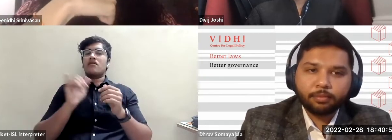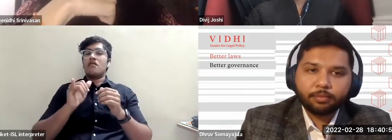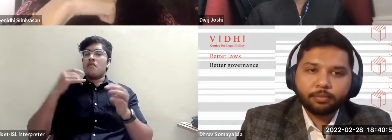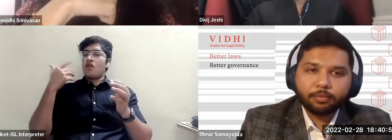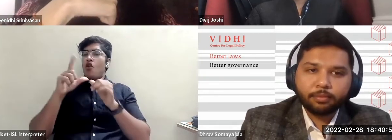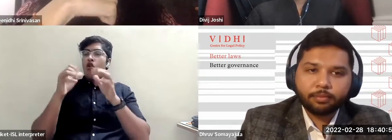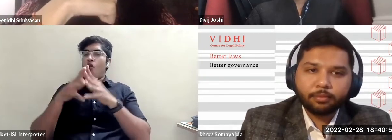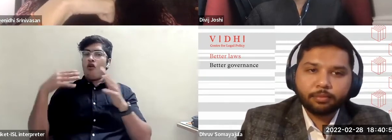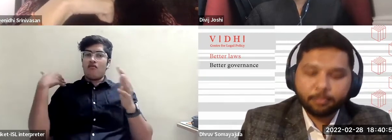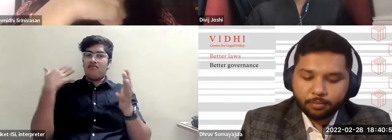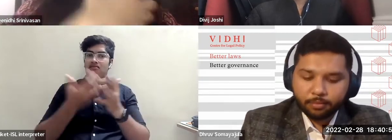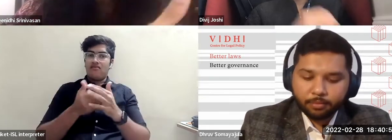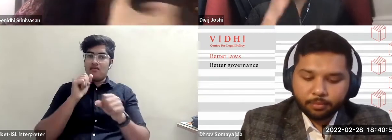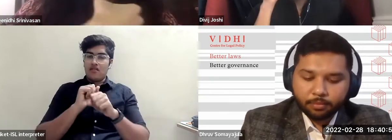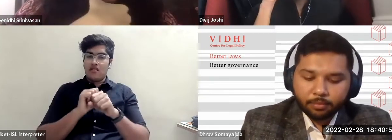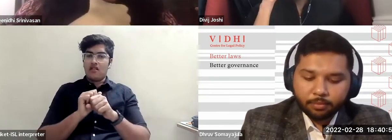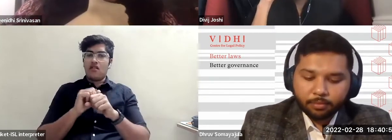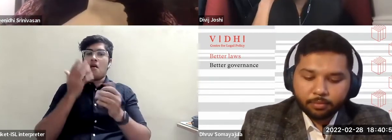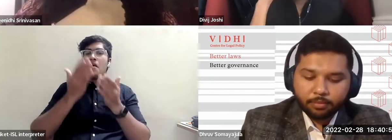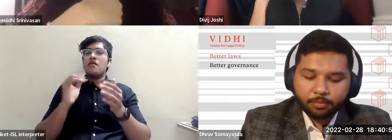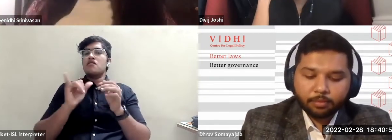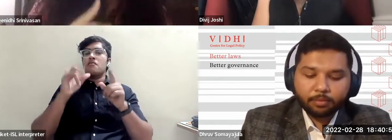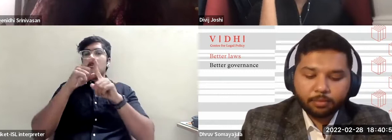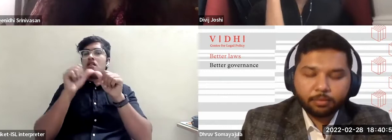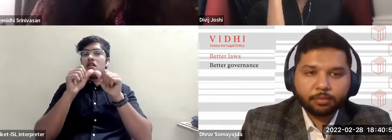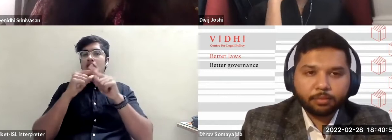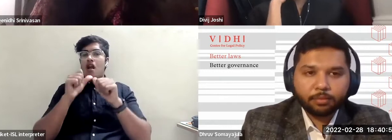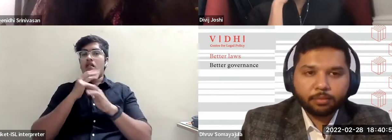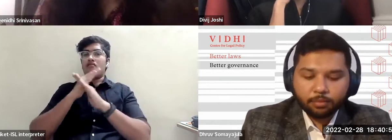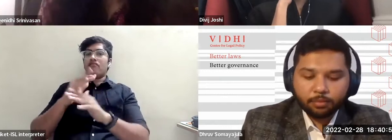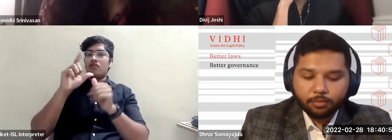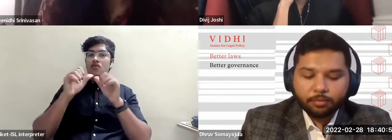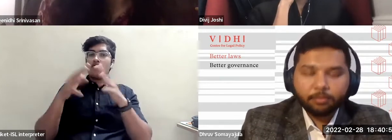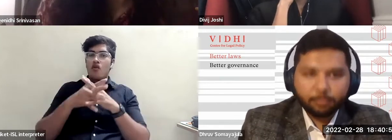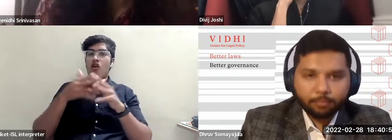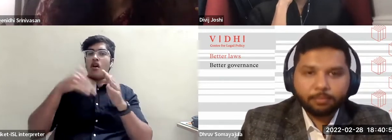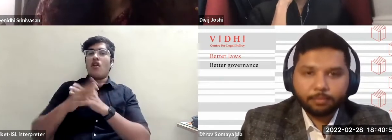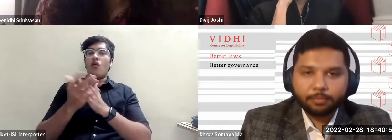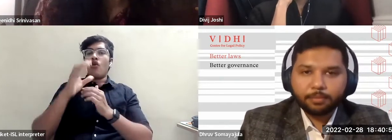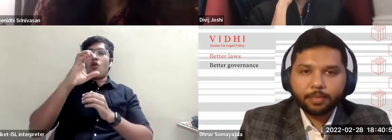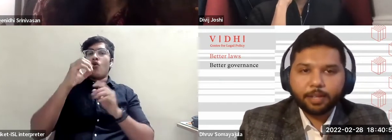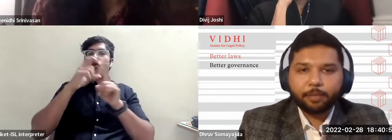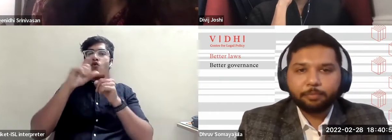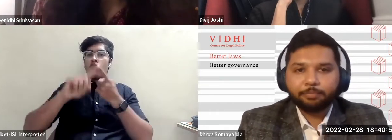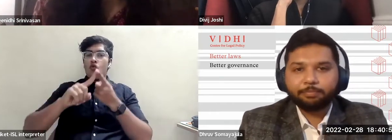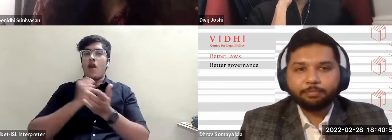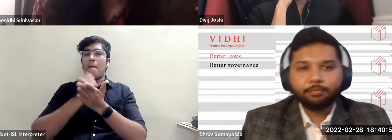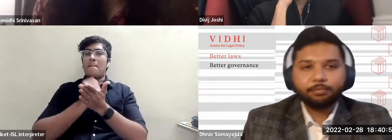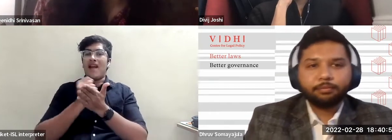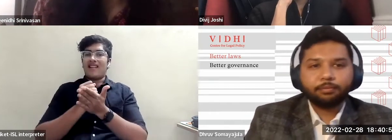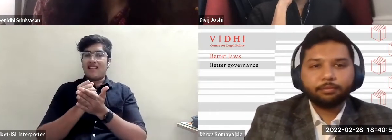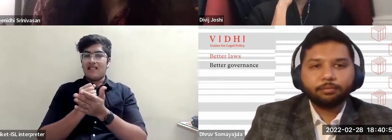law, like the data protection law also suggests this idea of codes of practice, and that, you know, industry